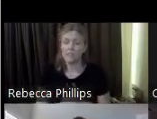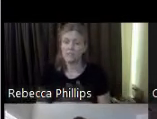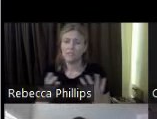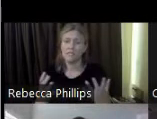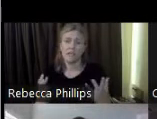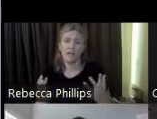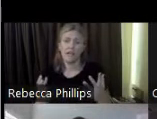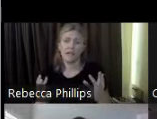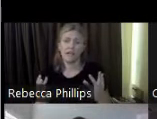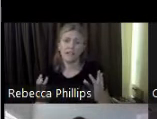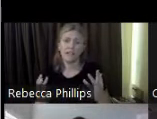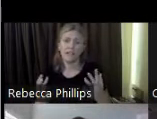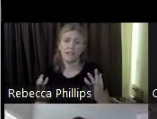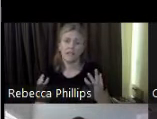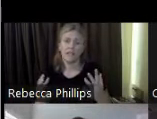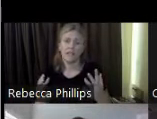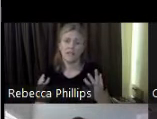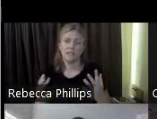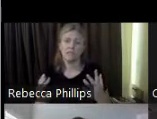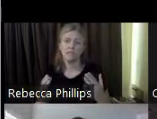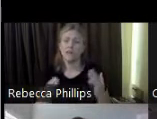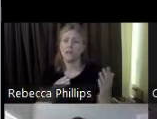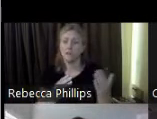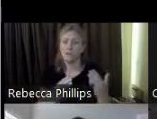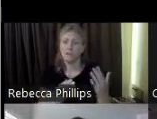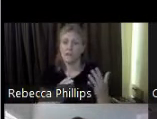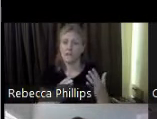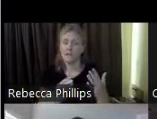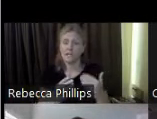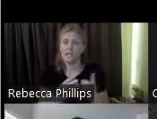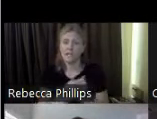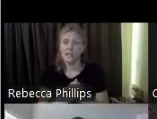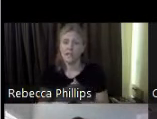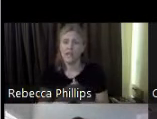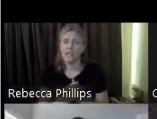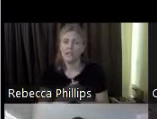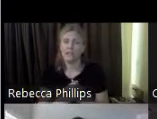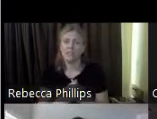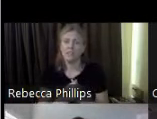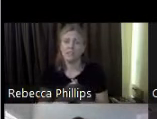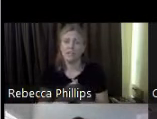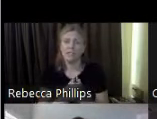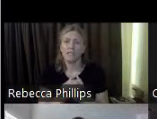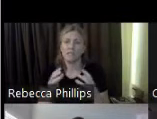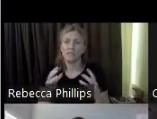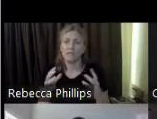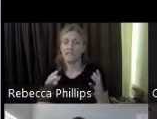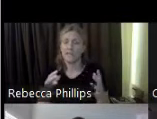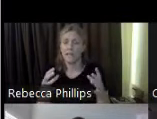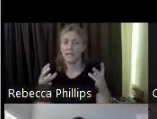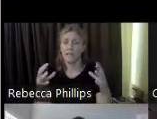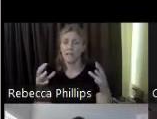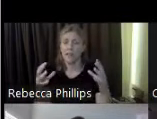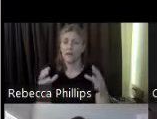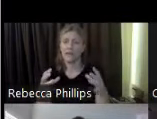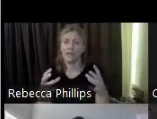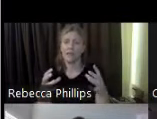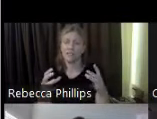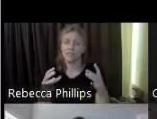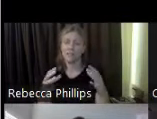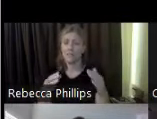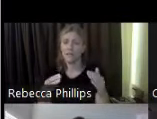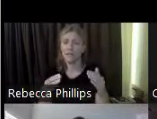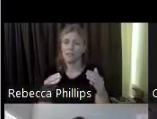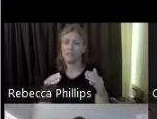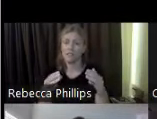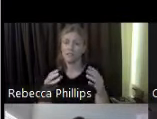He was a missionary, and he saw people signing, and he realized we need to get like a